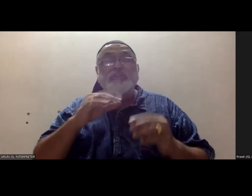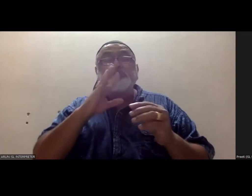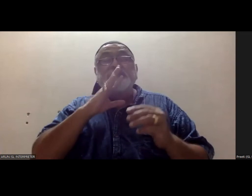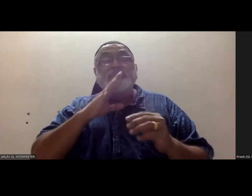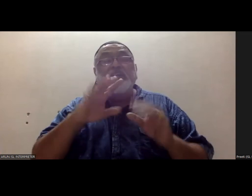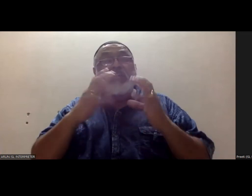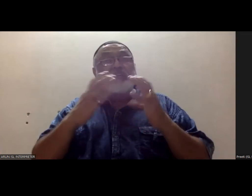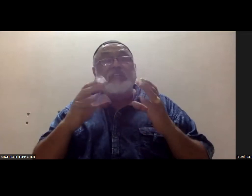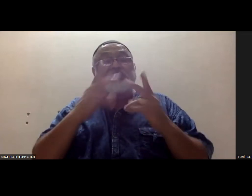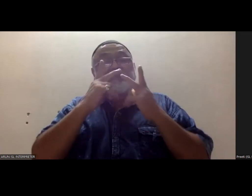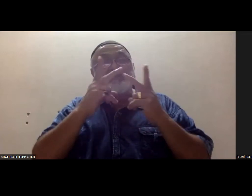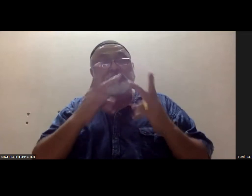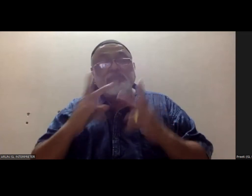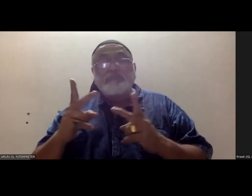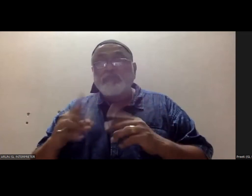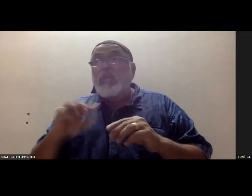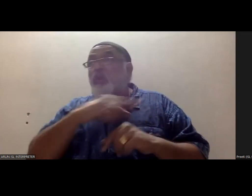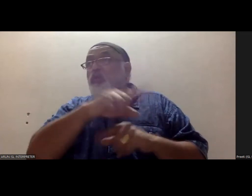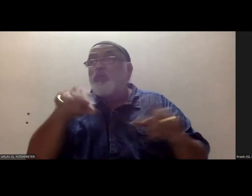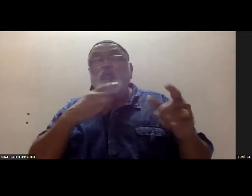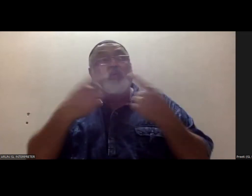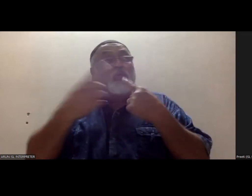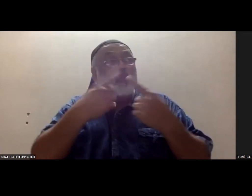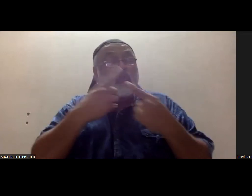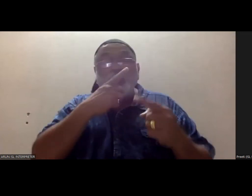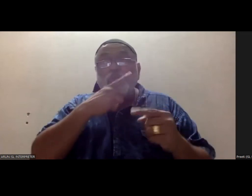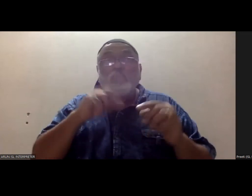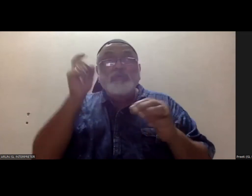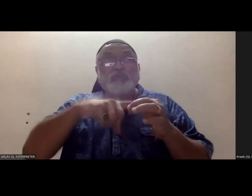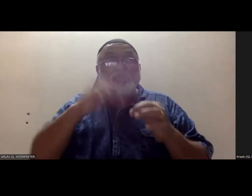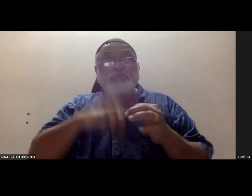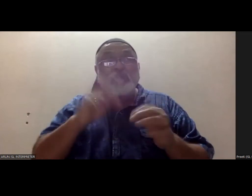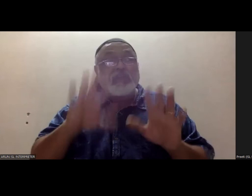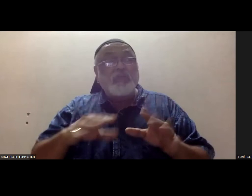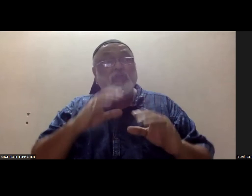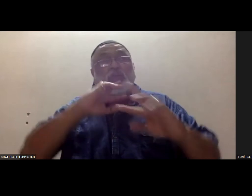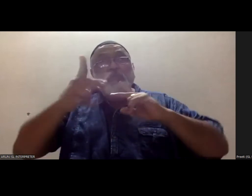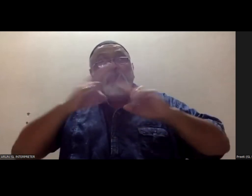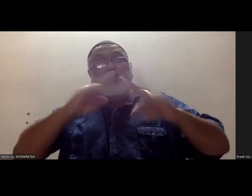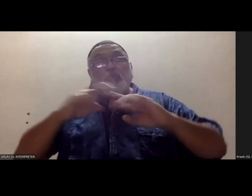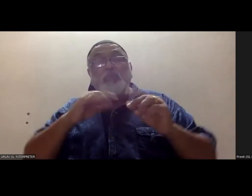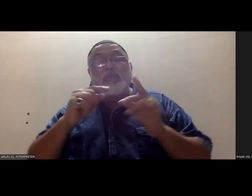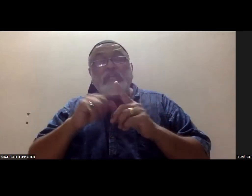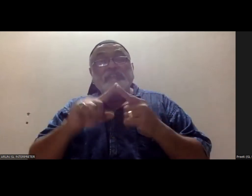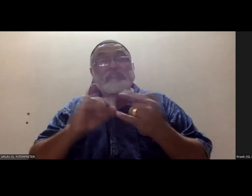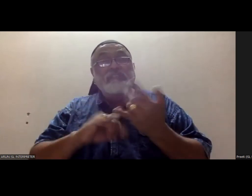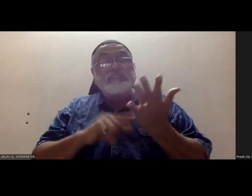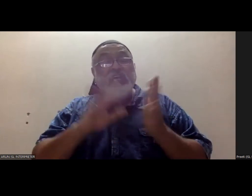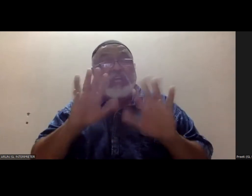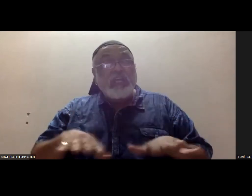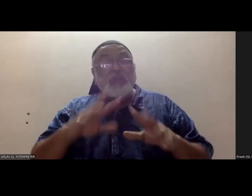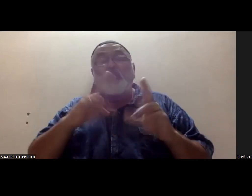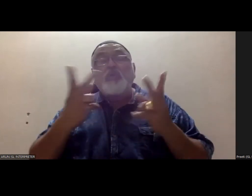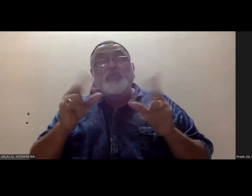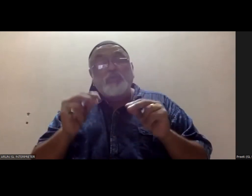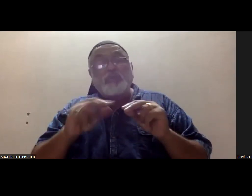just observing who all are attending the lectures and who are not, who are giving the periodic tests and who are not. So see, it's